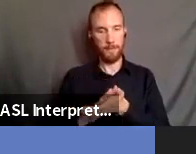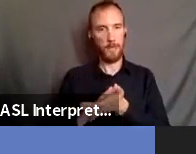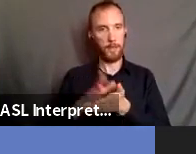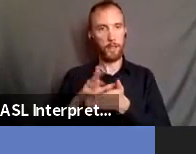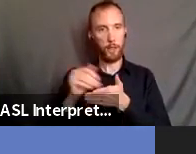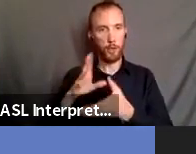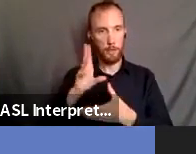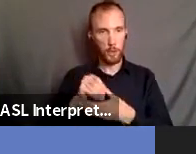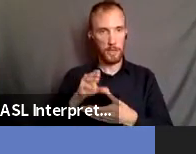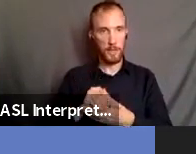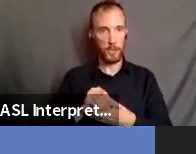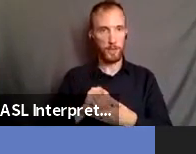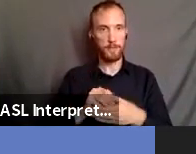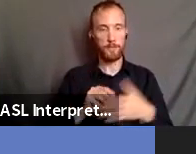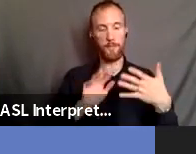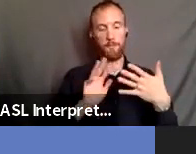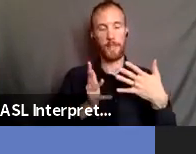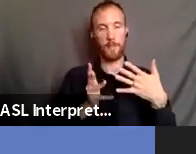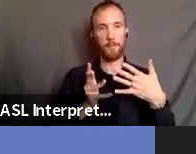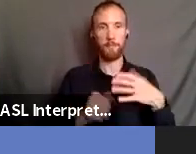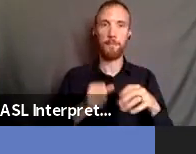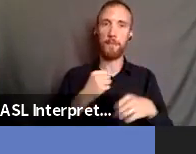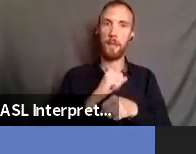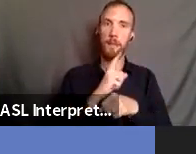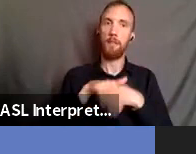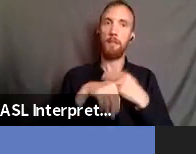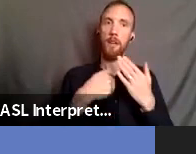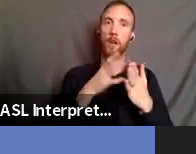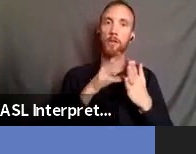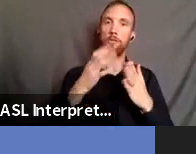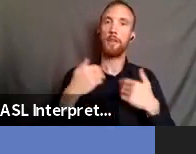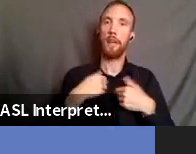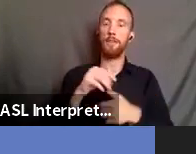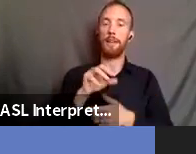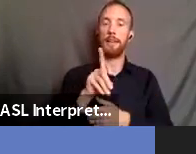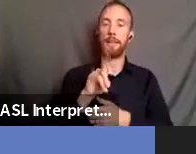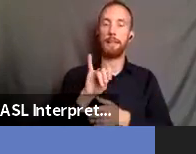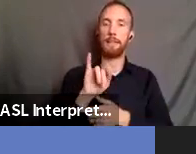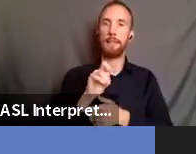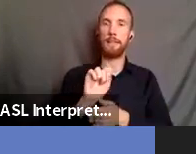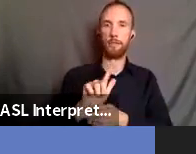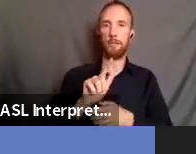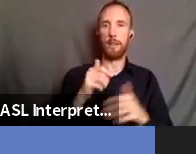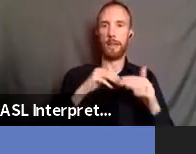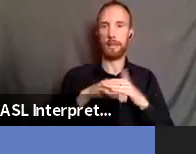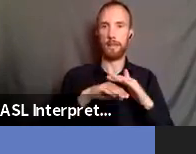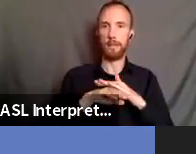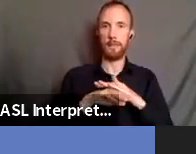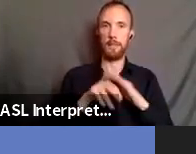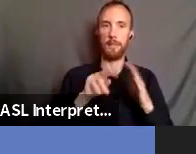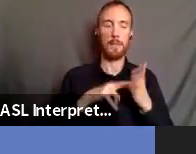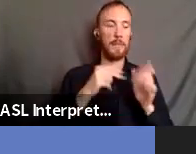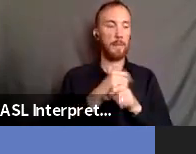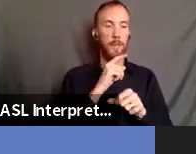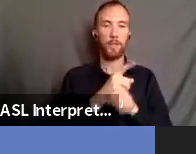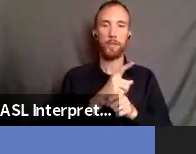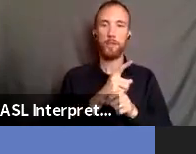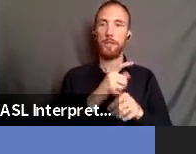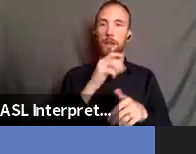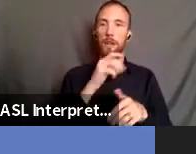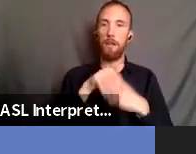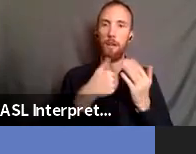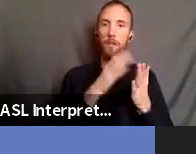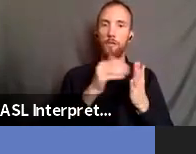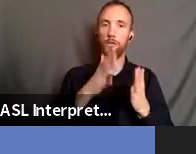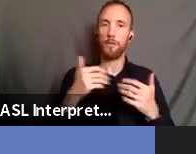five ensure every student has digital access we want to make sure that every student has access to daily instruction and we